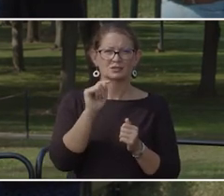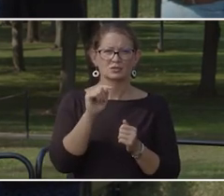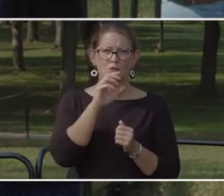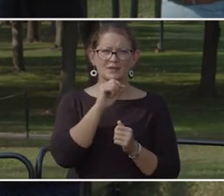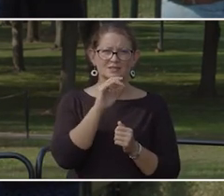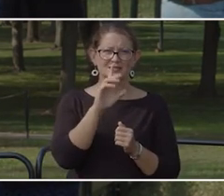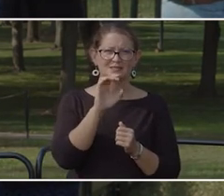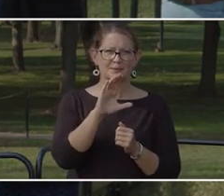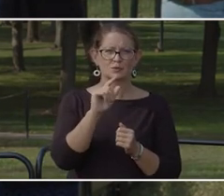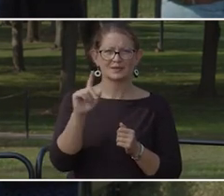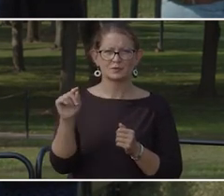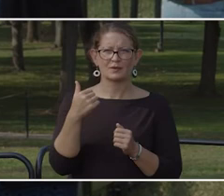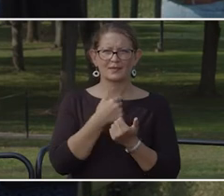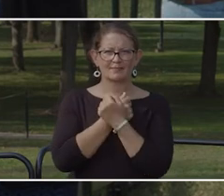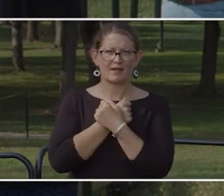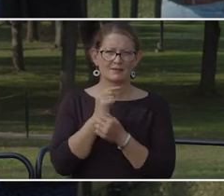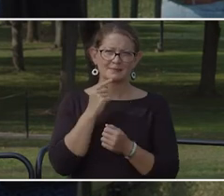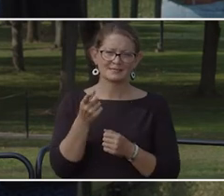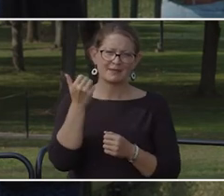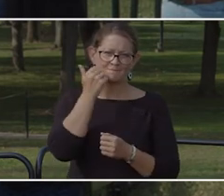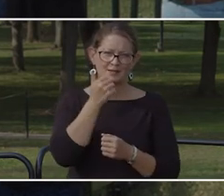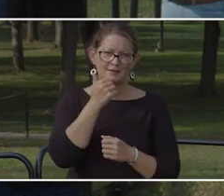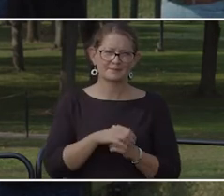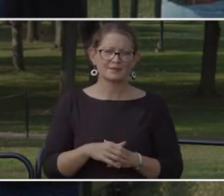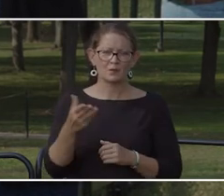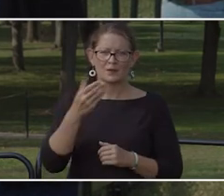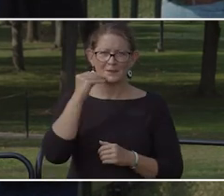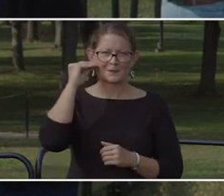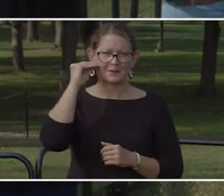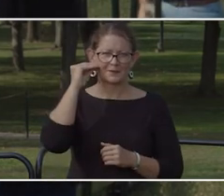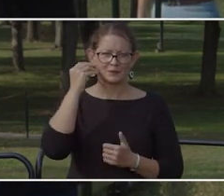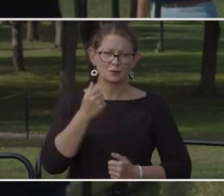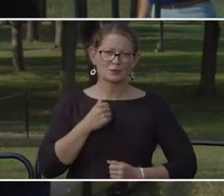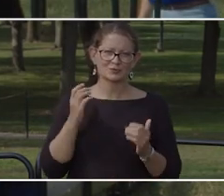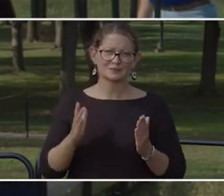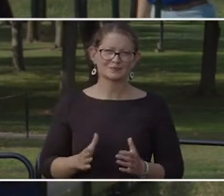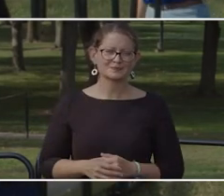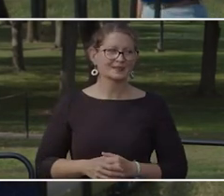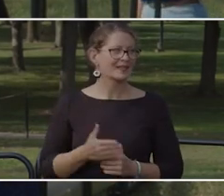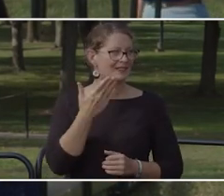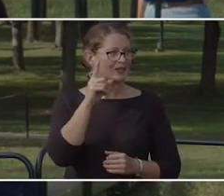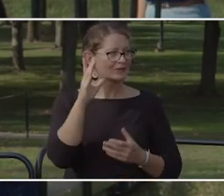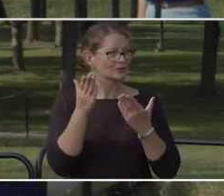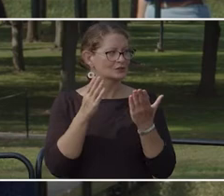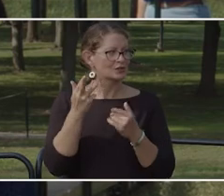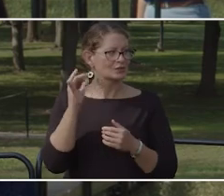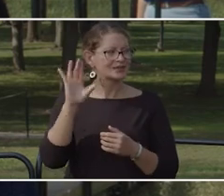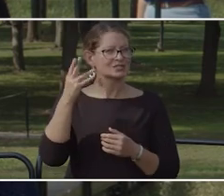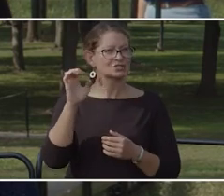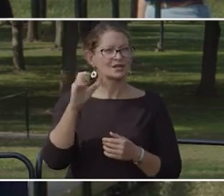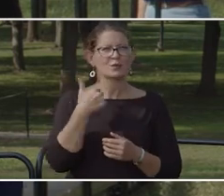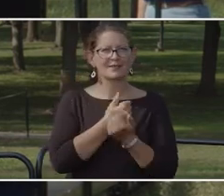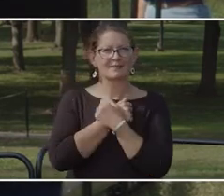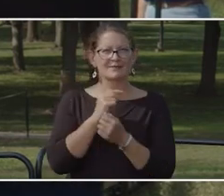2020. We love him and miss him every day. Welcome home, soldier. Thank you for your service, Richie. We love and